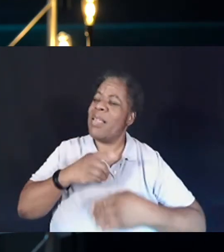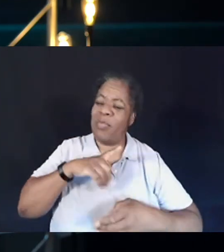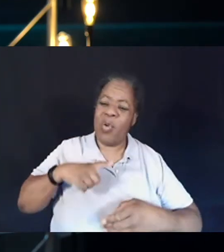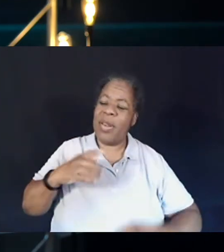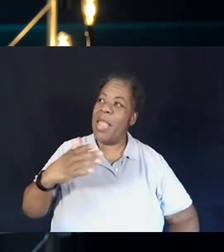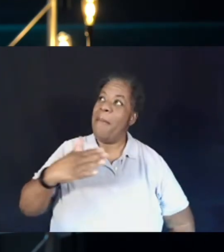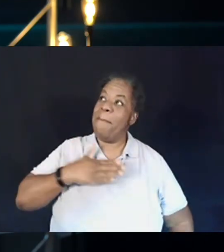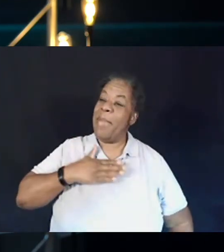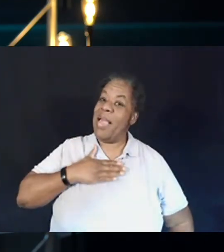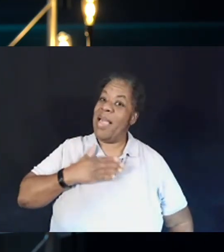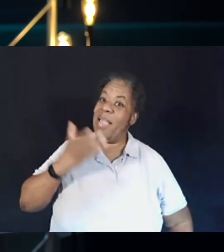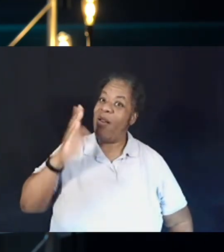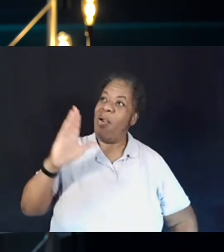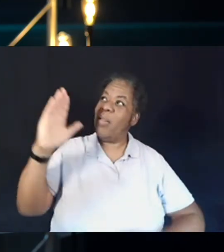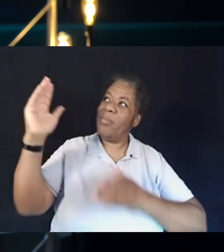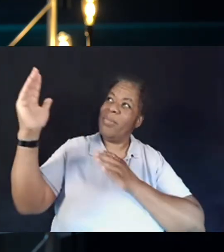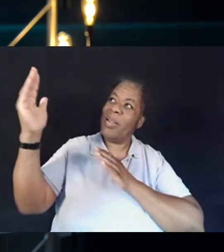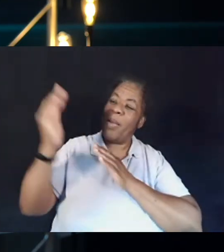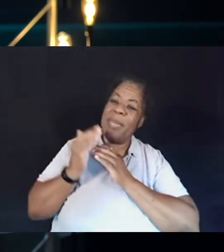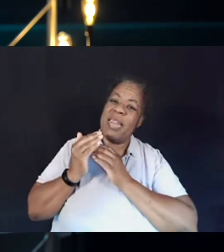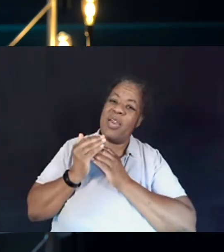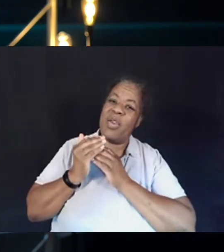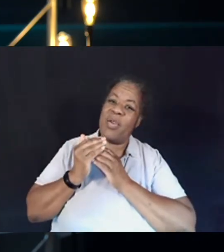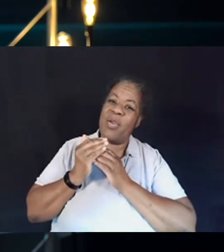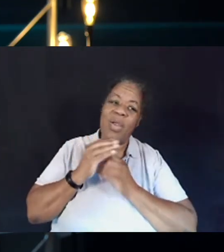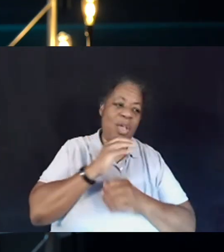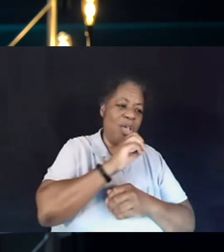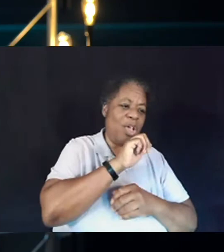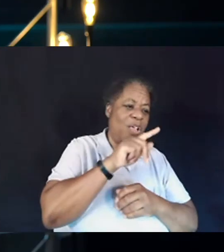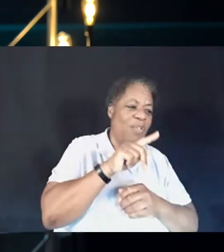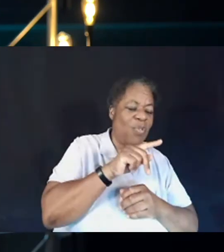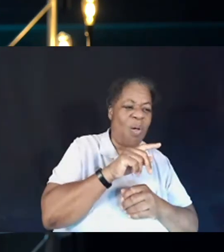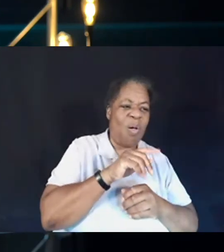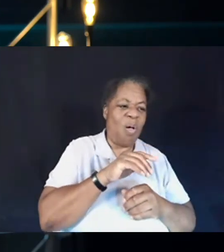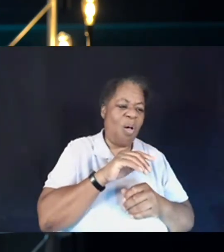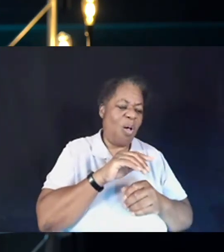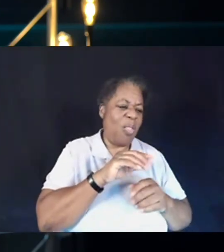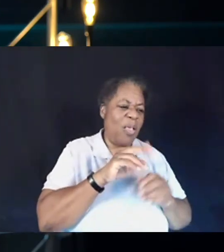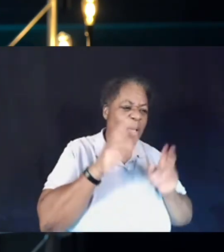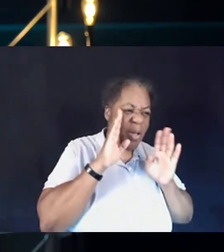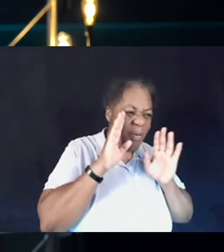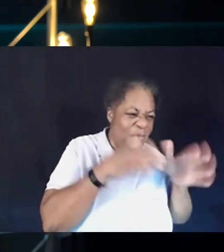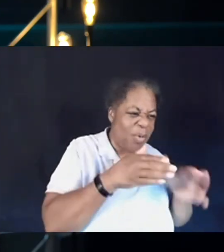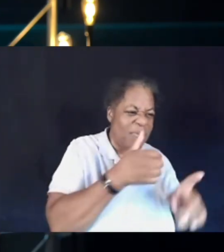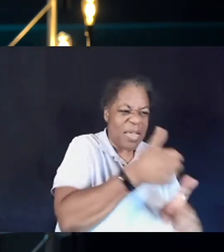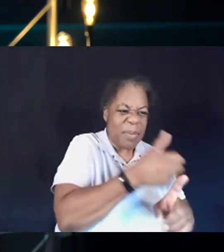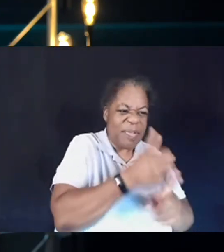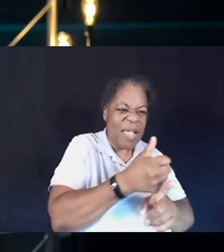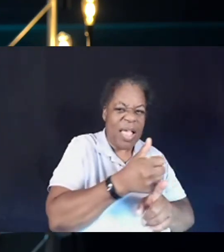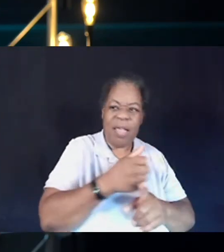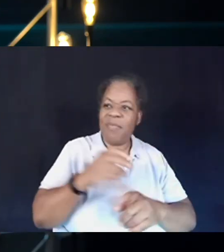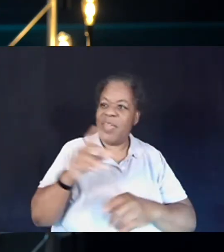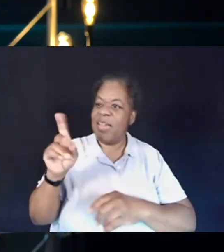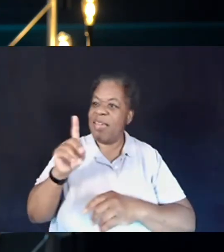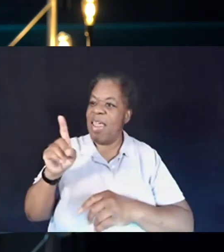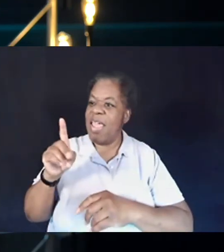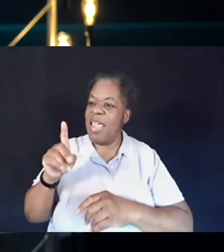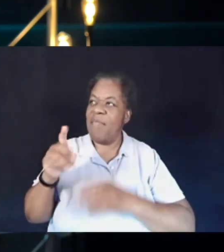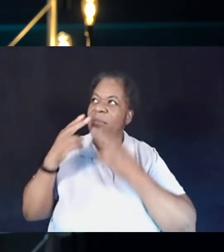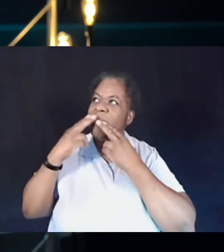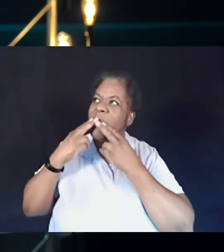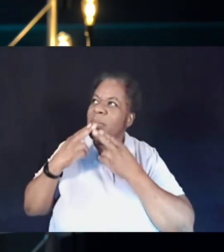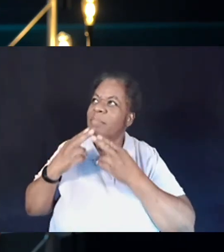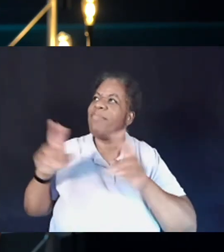near. Saul with self-deception and self-interest. David with an honest assessment of himself that